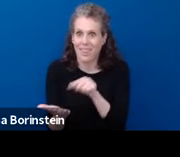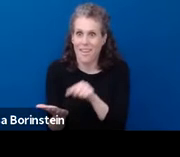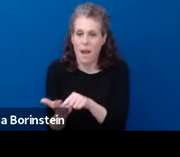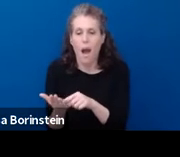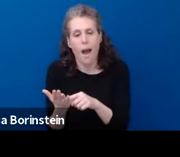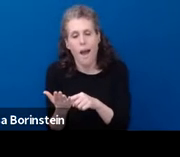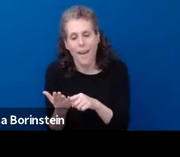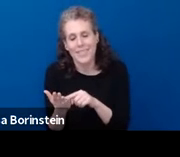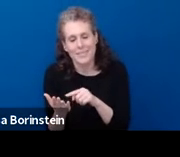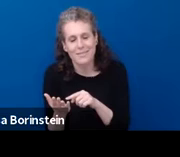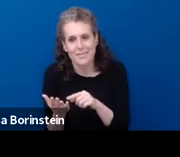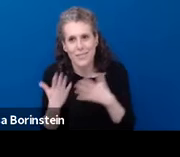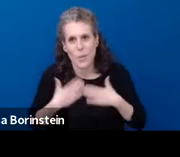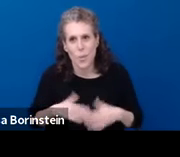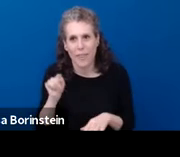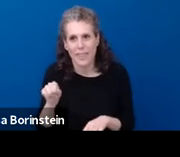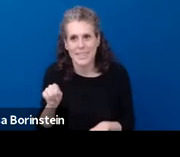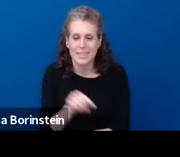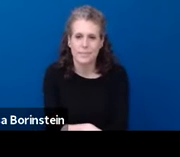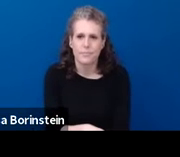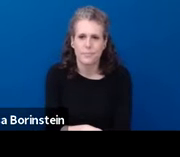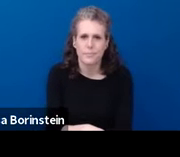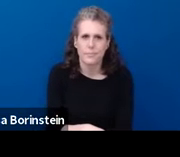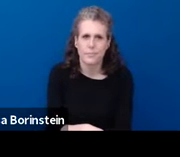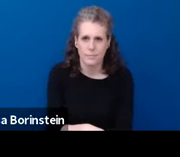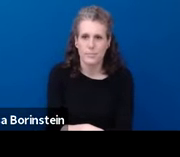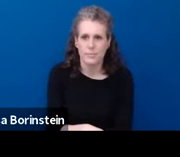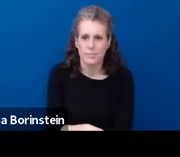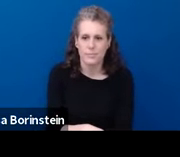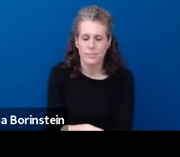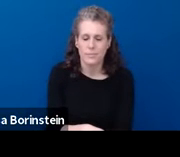I just took a quick check on the Levande